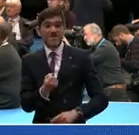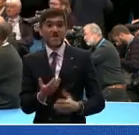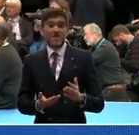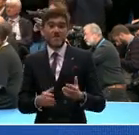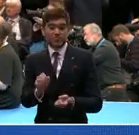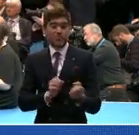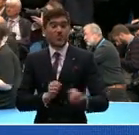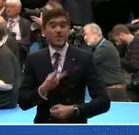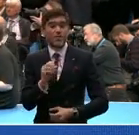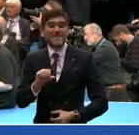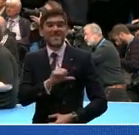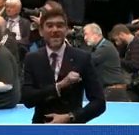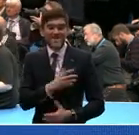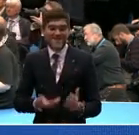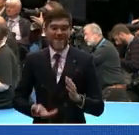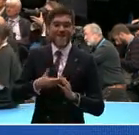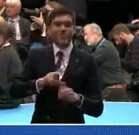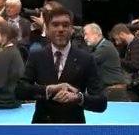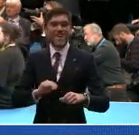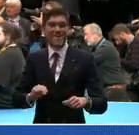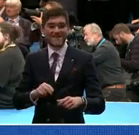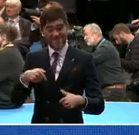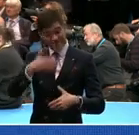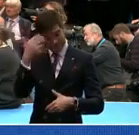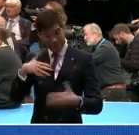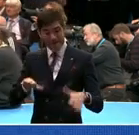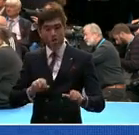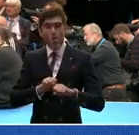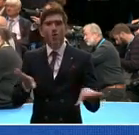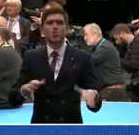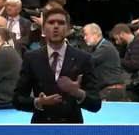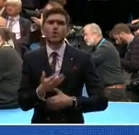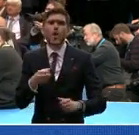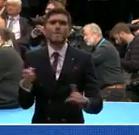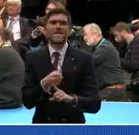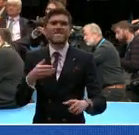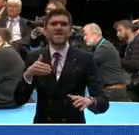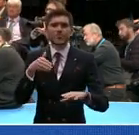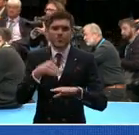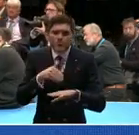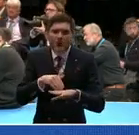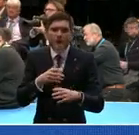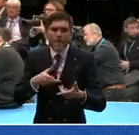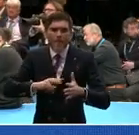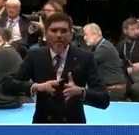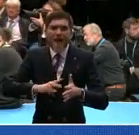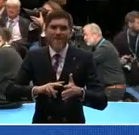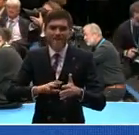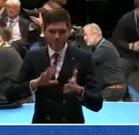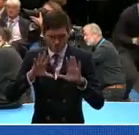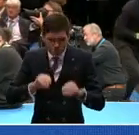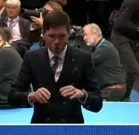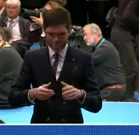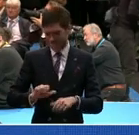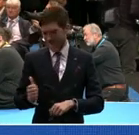officers. And this summer, we launched our new Beating Crime Plan to cut murder, serious violence, neighborhood